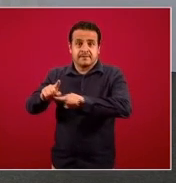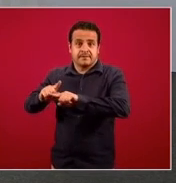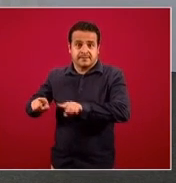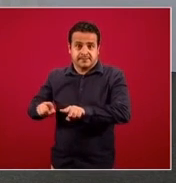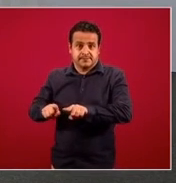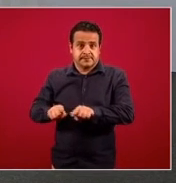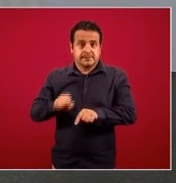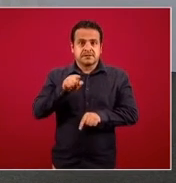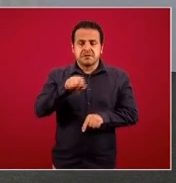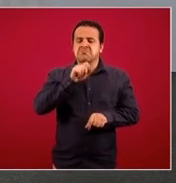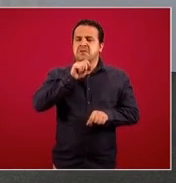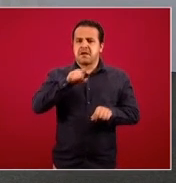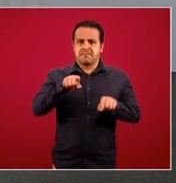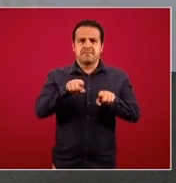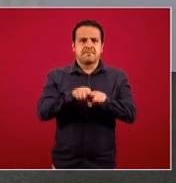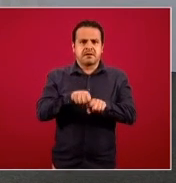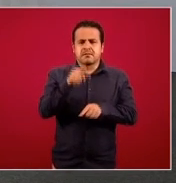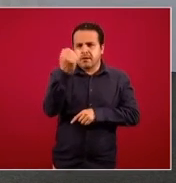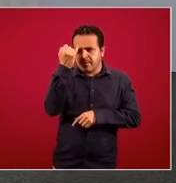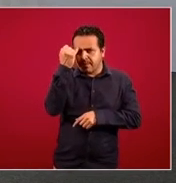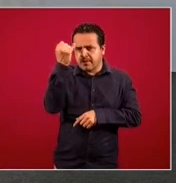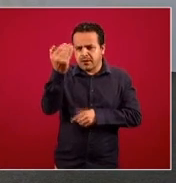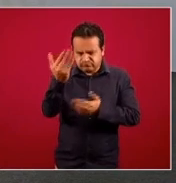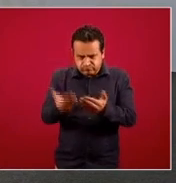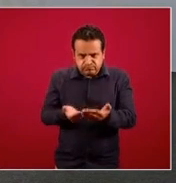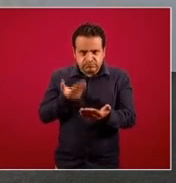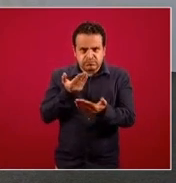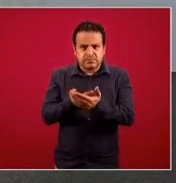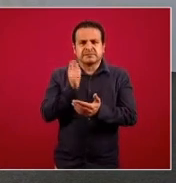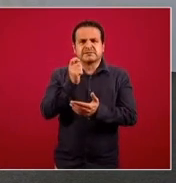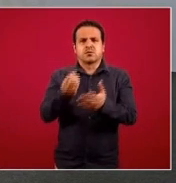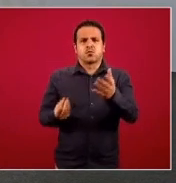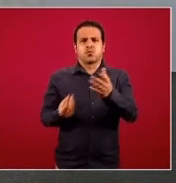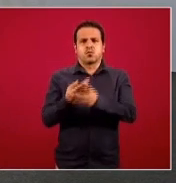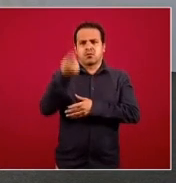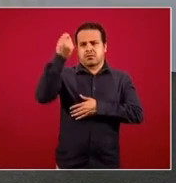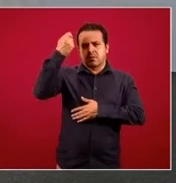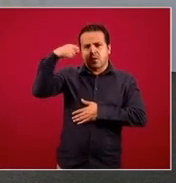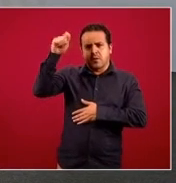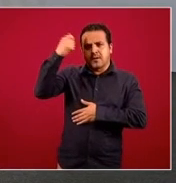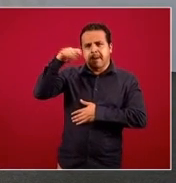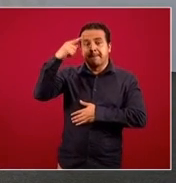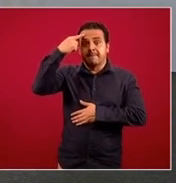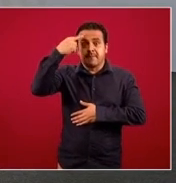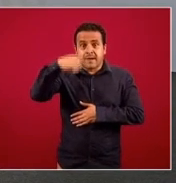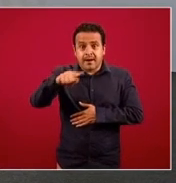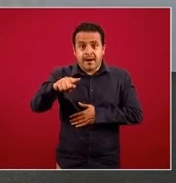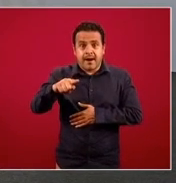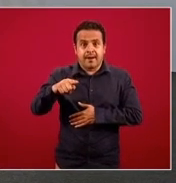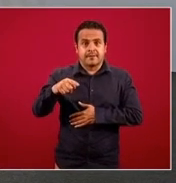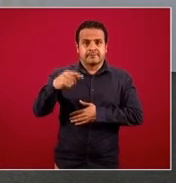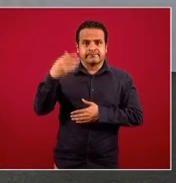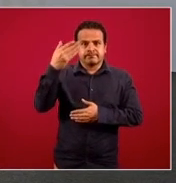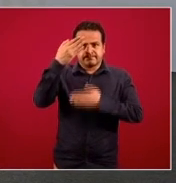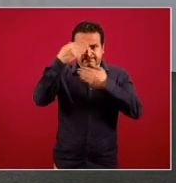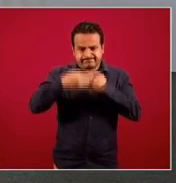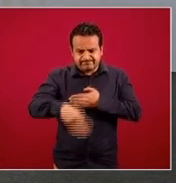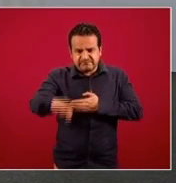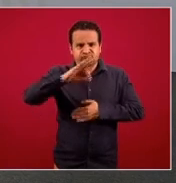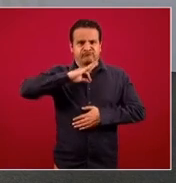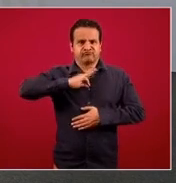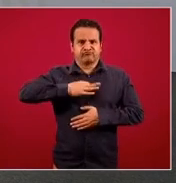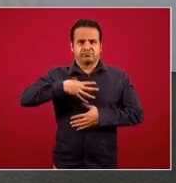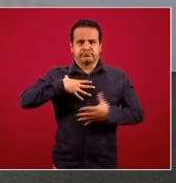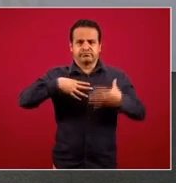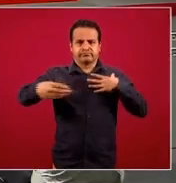coordinating multiple academic group and technological initiatives who are helping us with fundamental